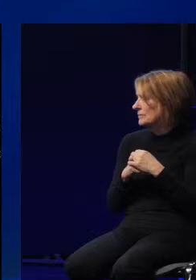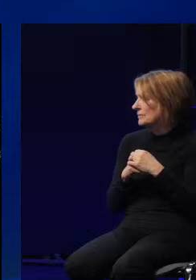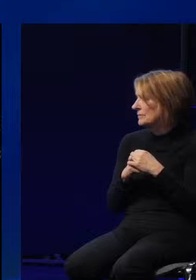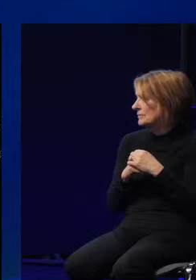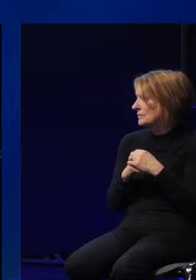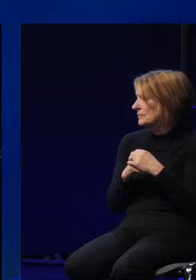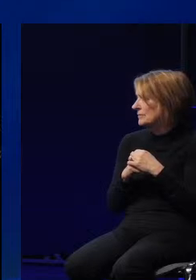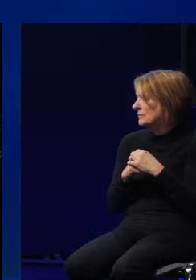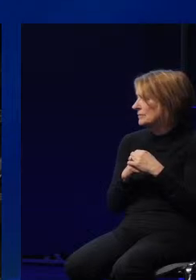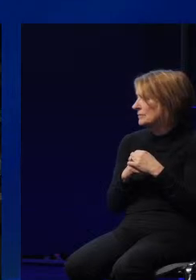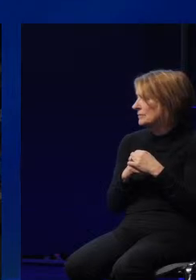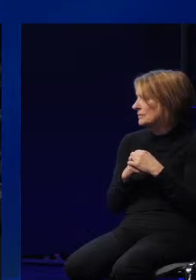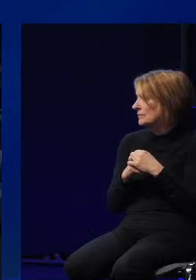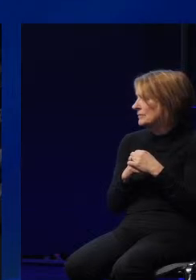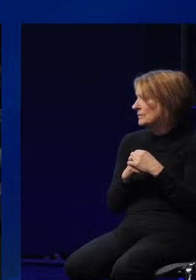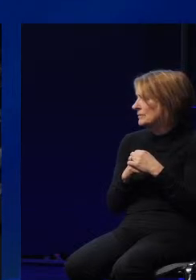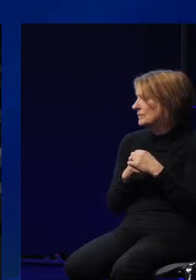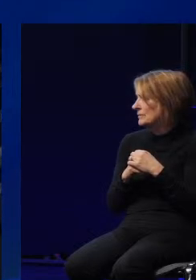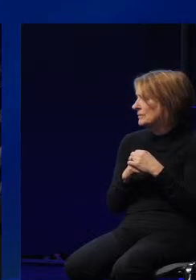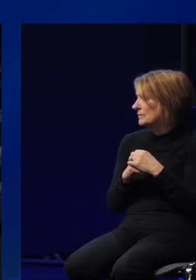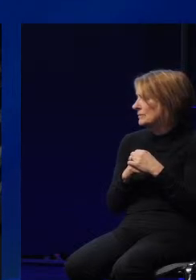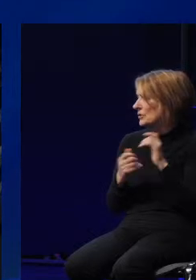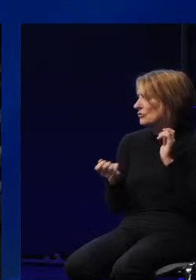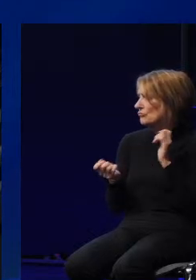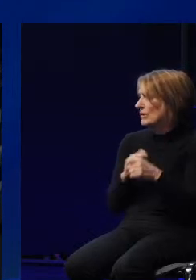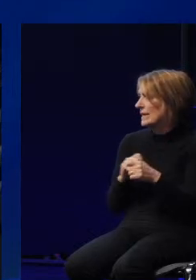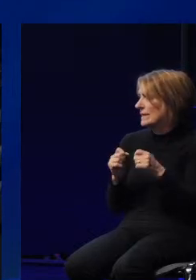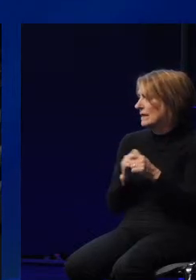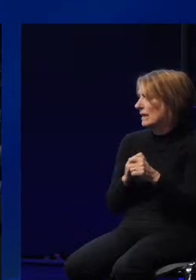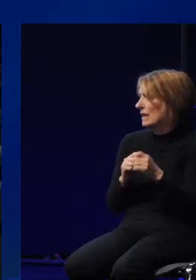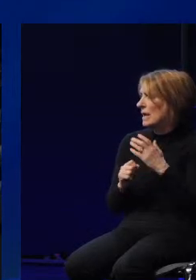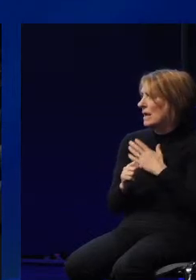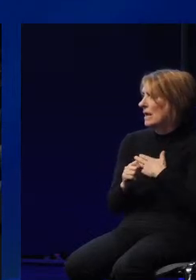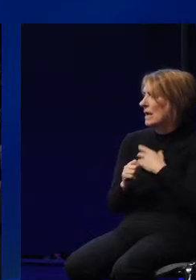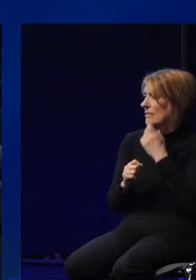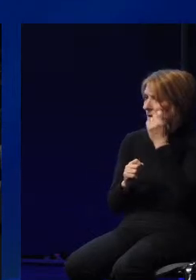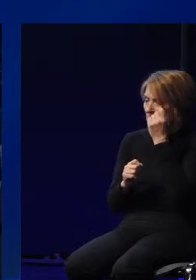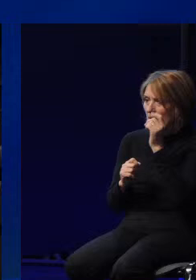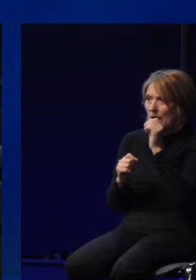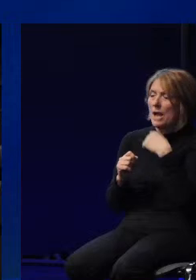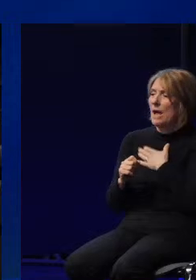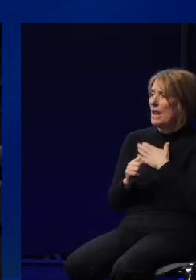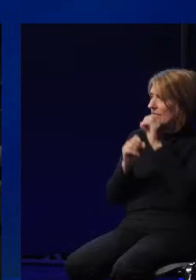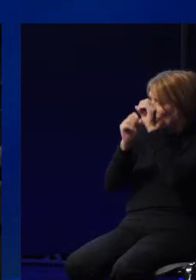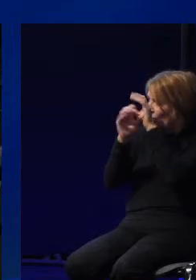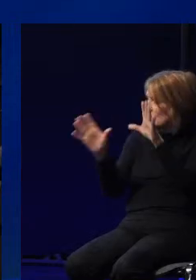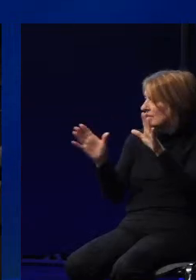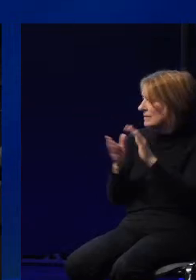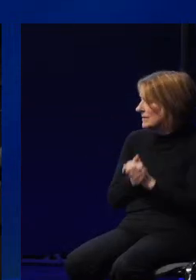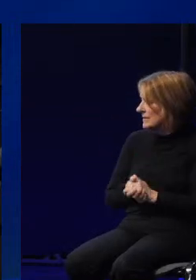sorry. I've got a quick question about Radical specifically. I love the idea. I love the concept. Oh, thank you.